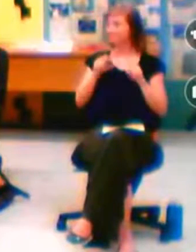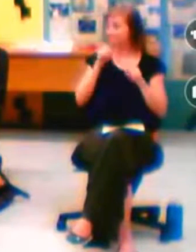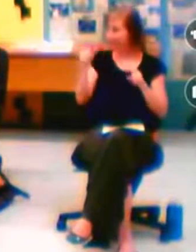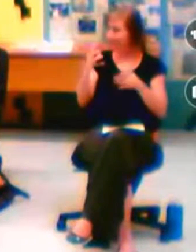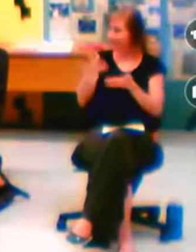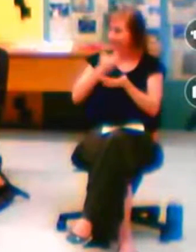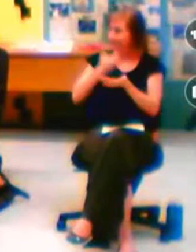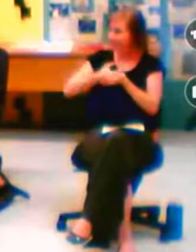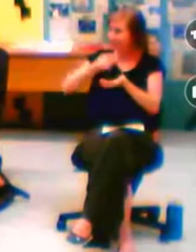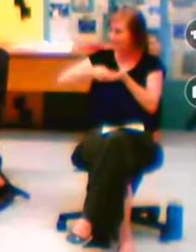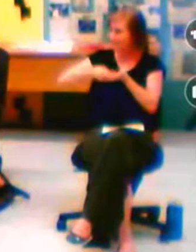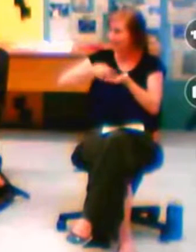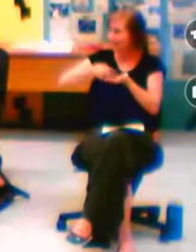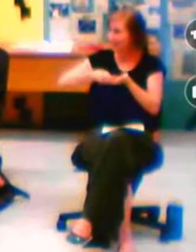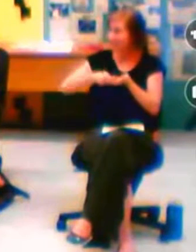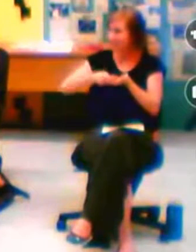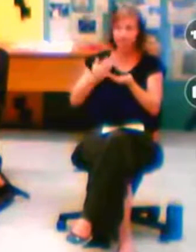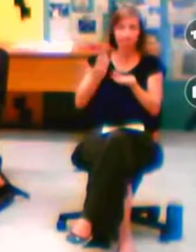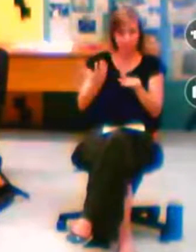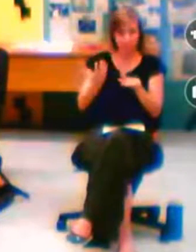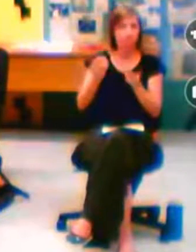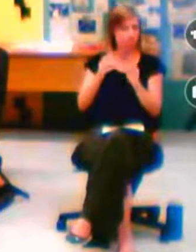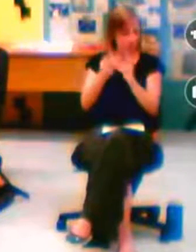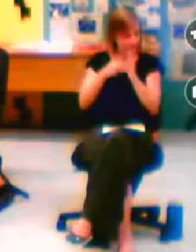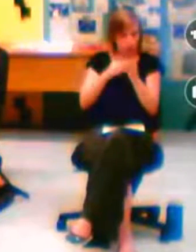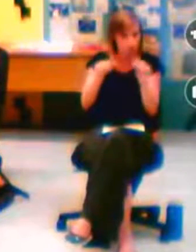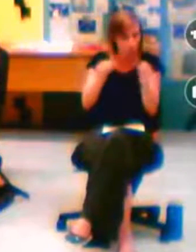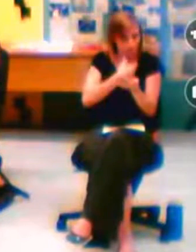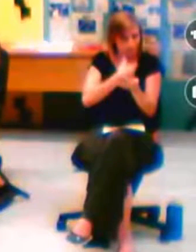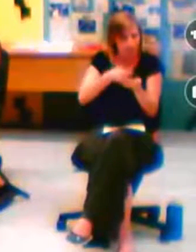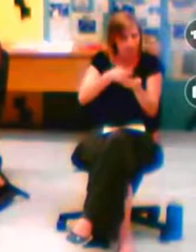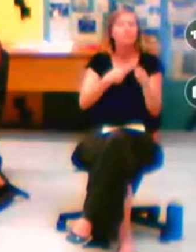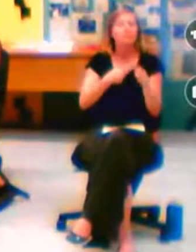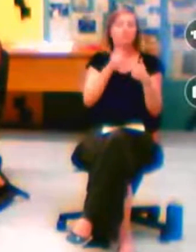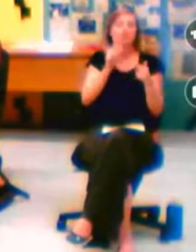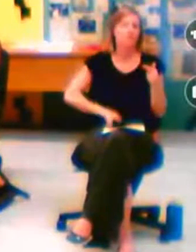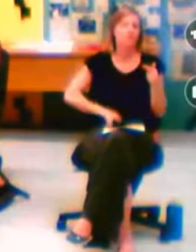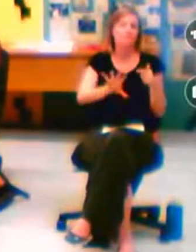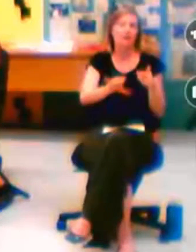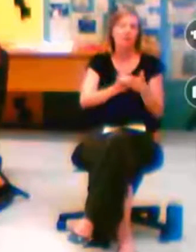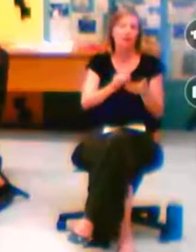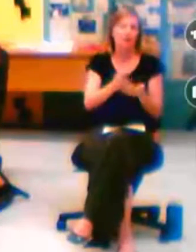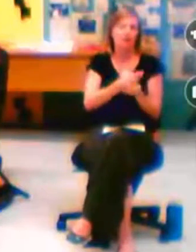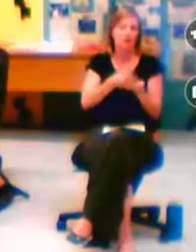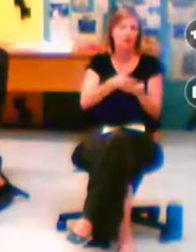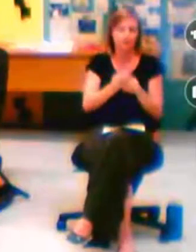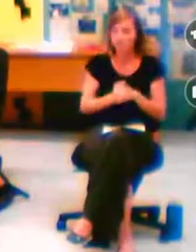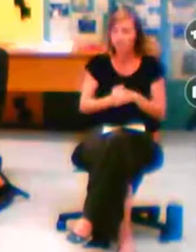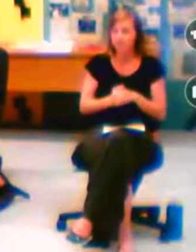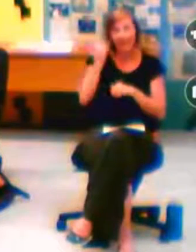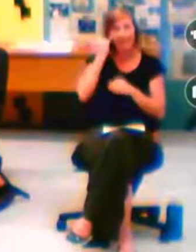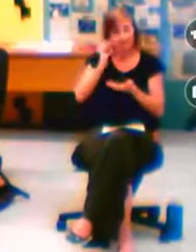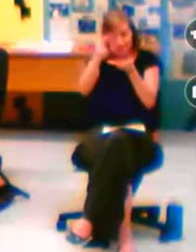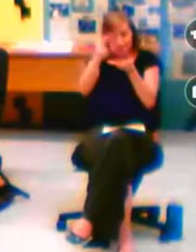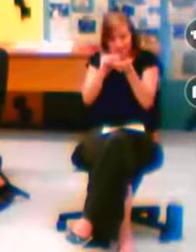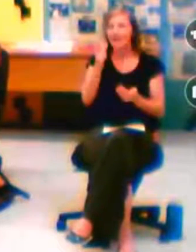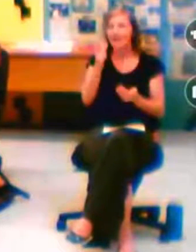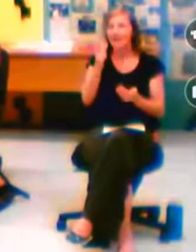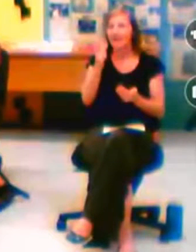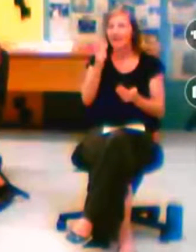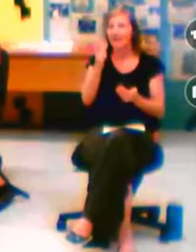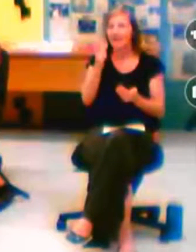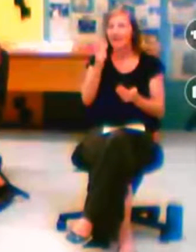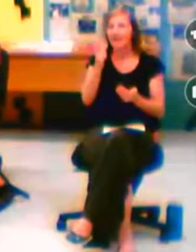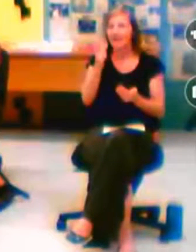premiums on this income. If they are not making any income, so their business is losing money, they will not be asked to